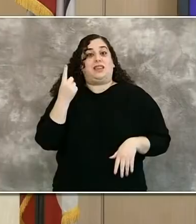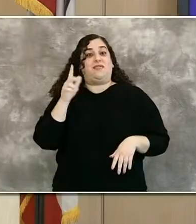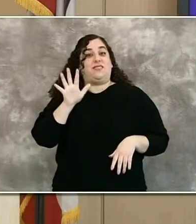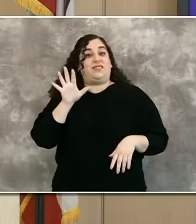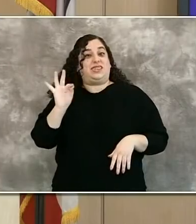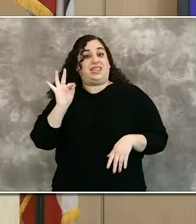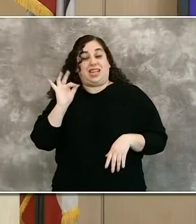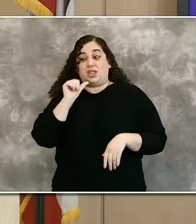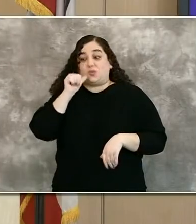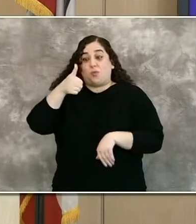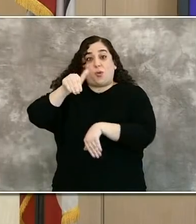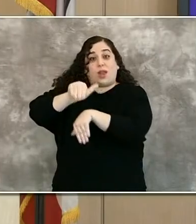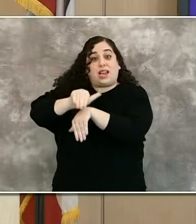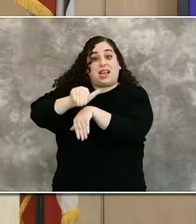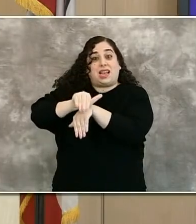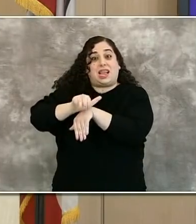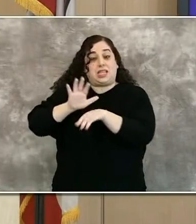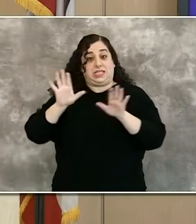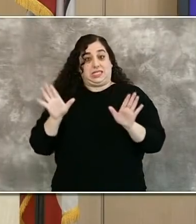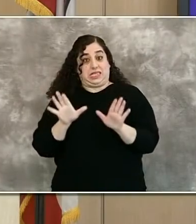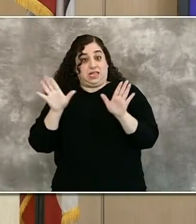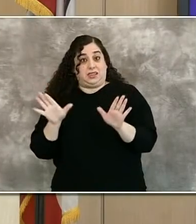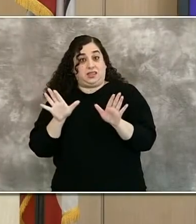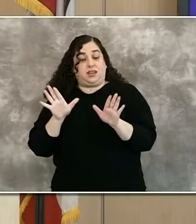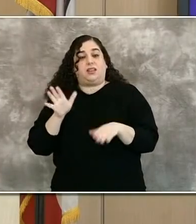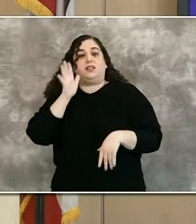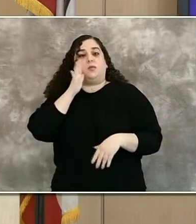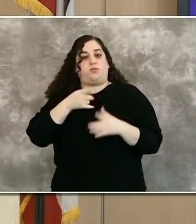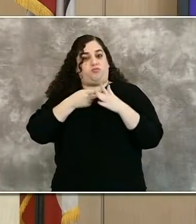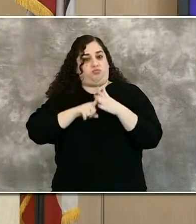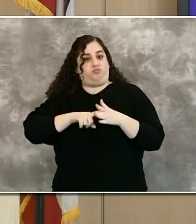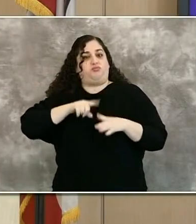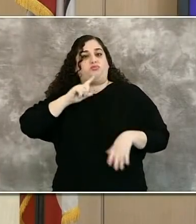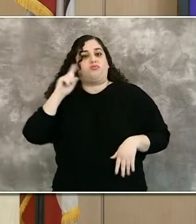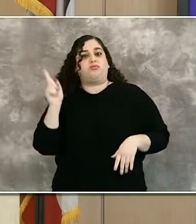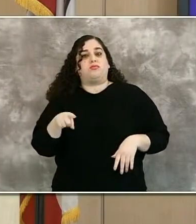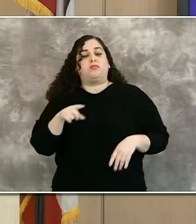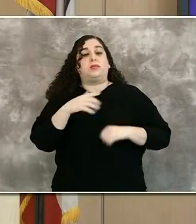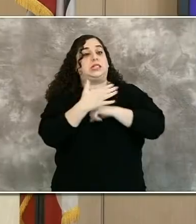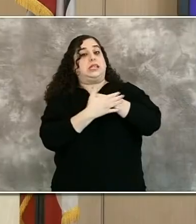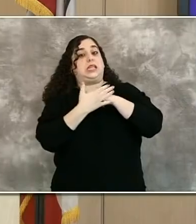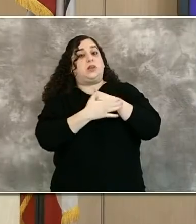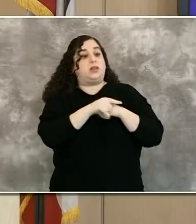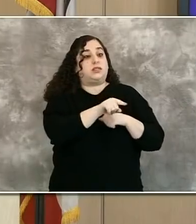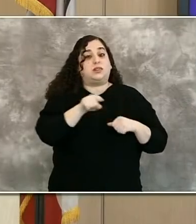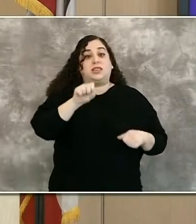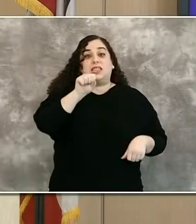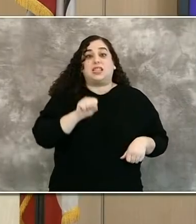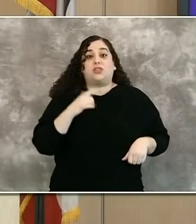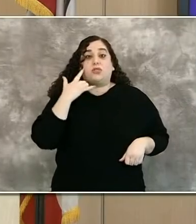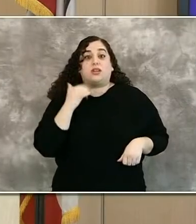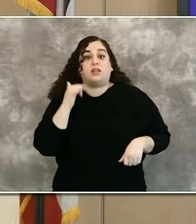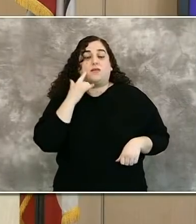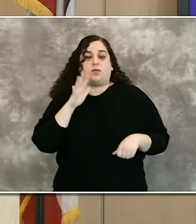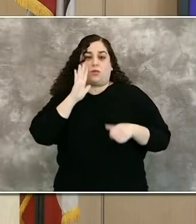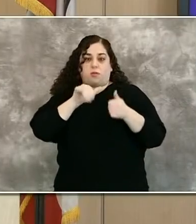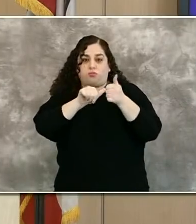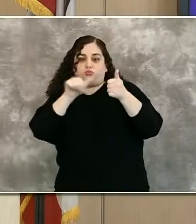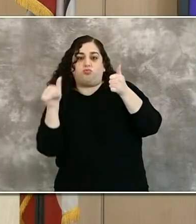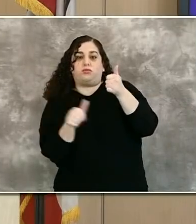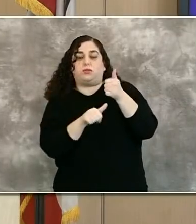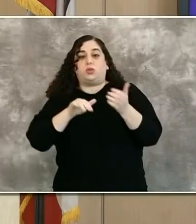Sunday, our county and 10 other counties in the designated Southern California region will fall under new,